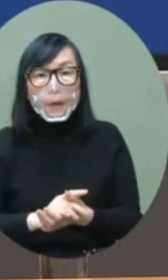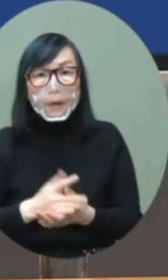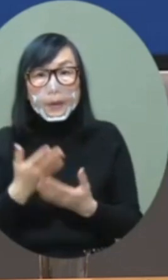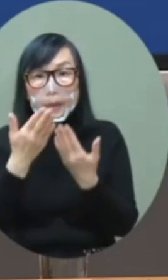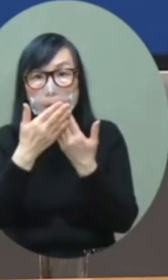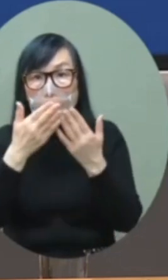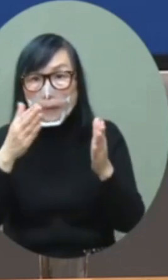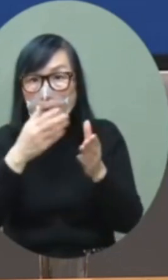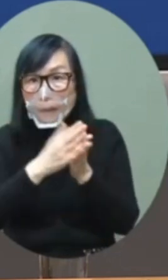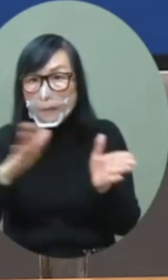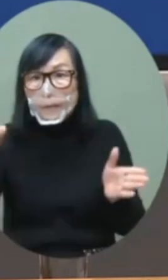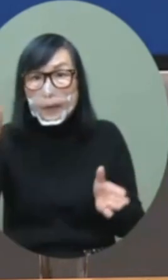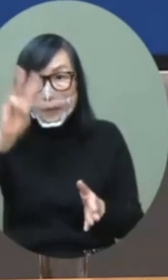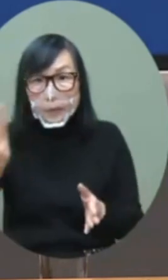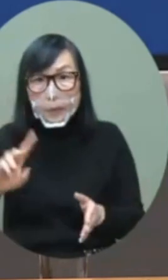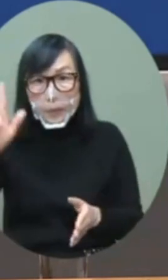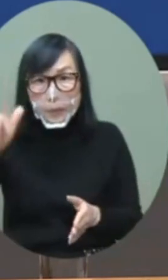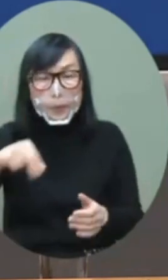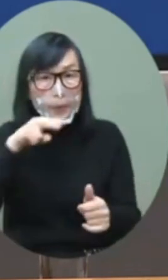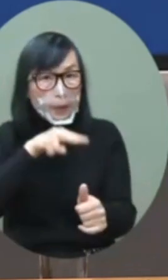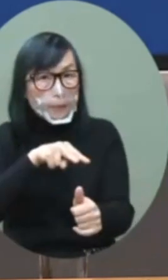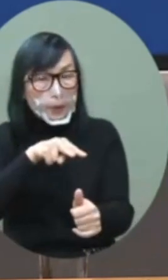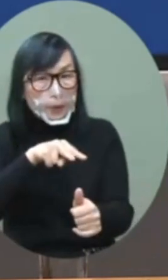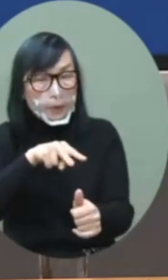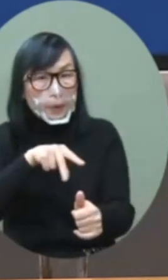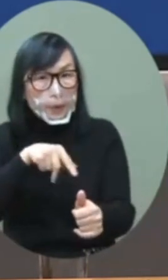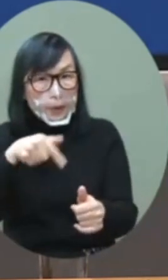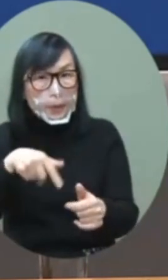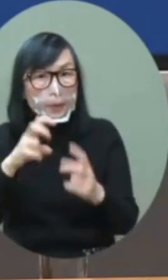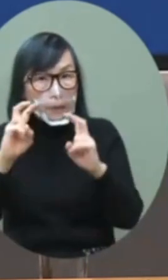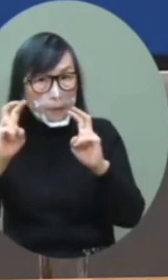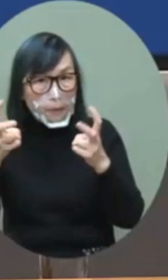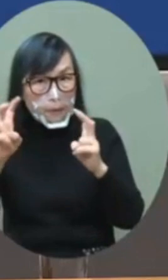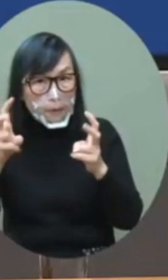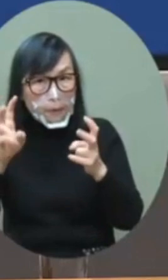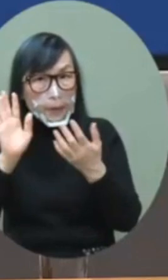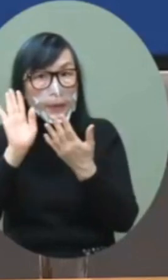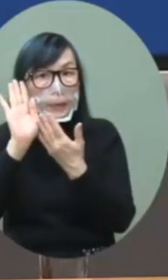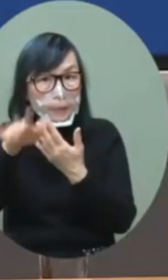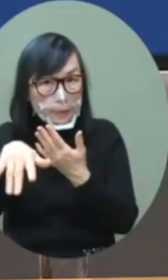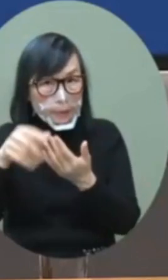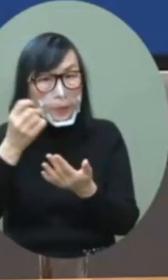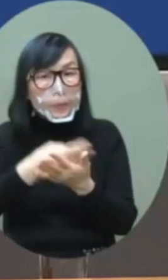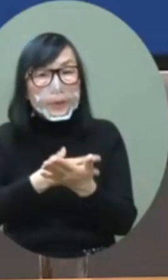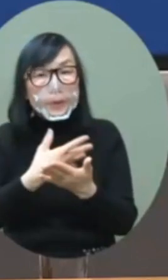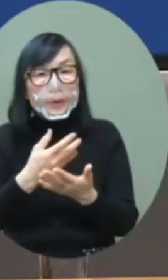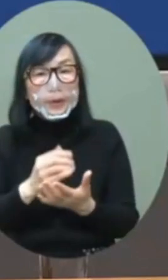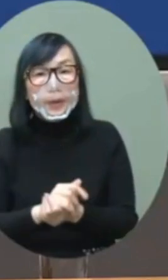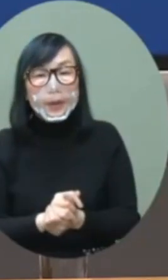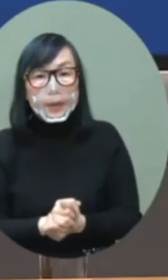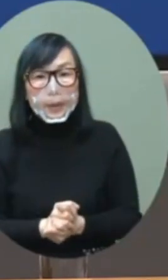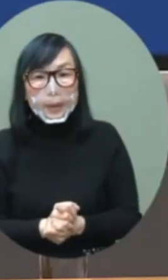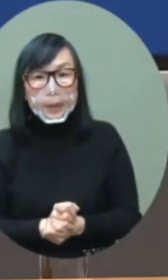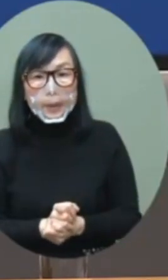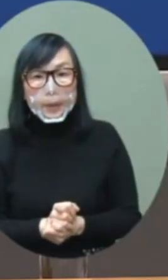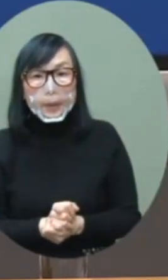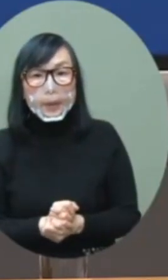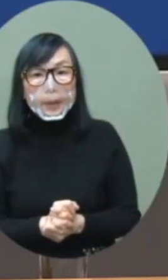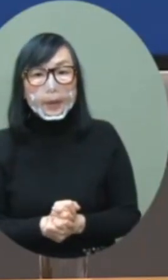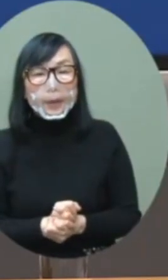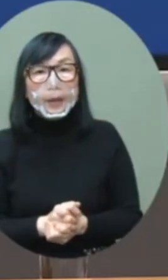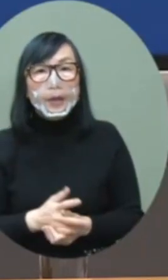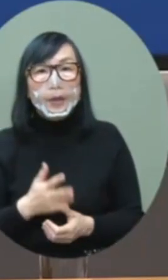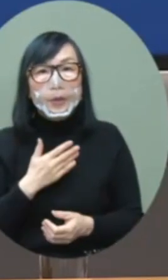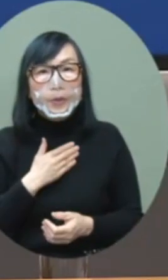a very forward-looking measure. So instead of waiting for residents to be infected and